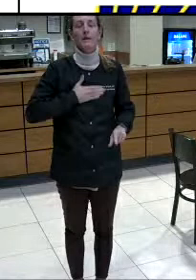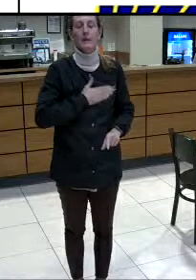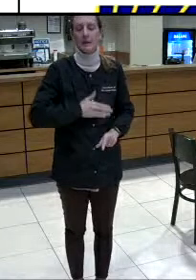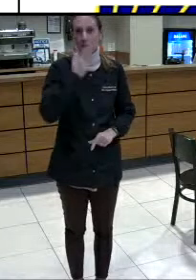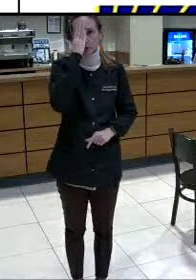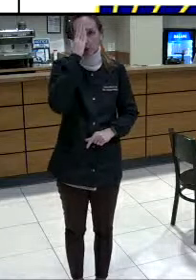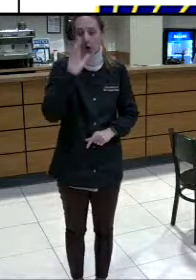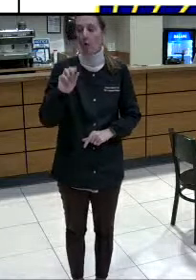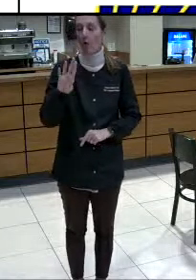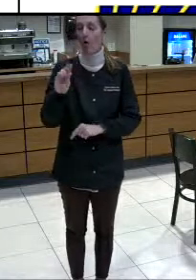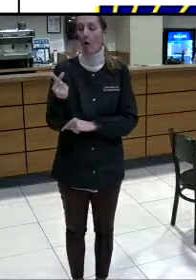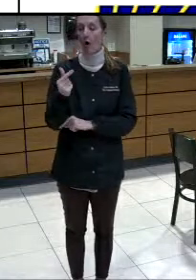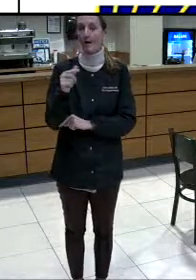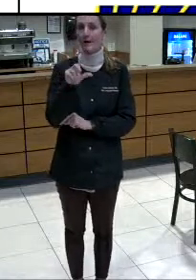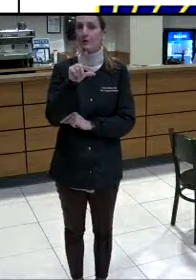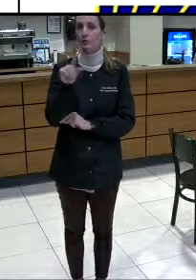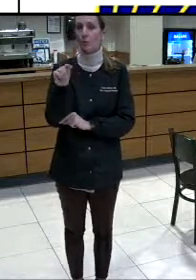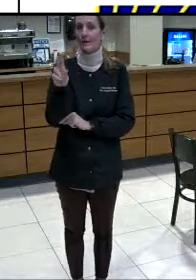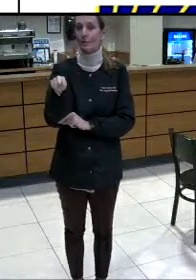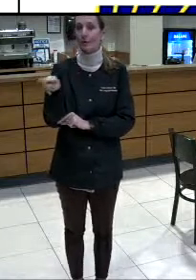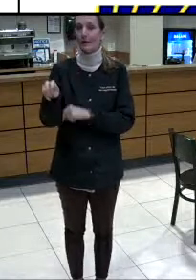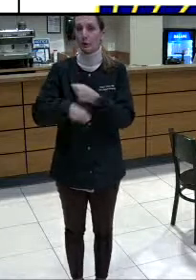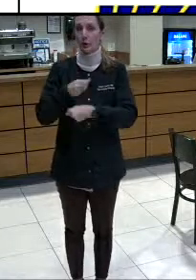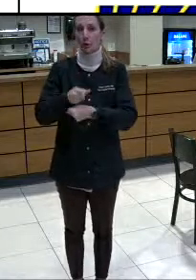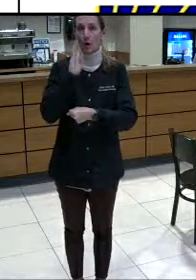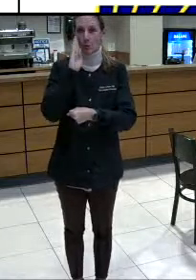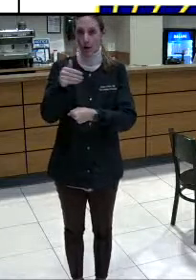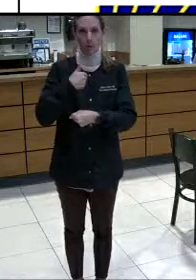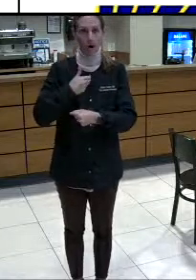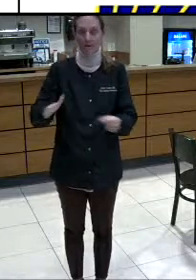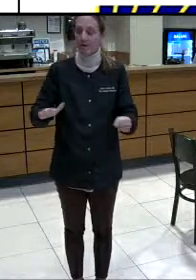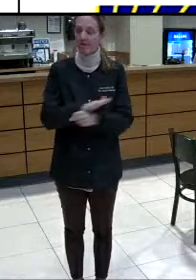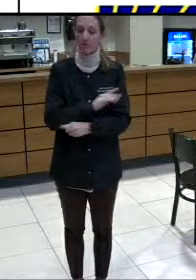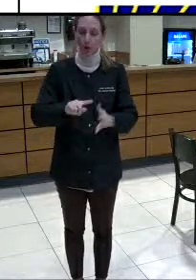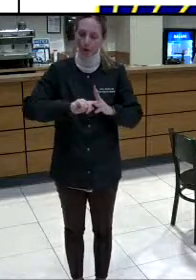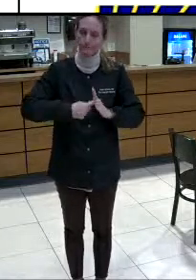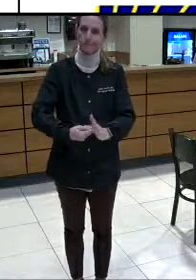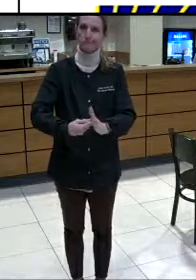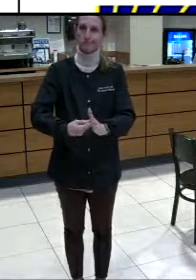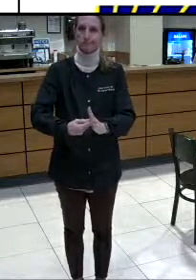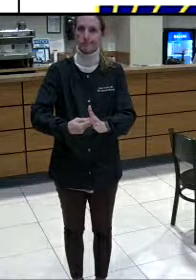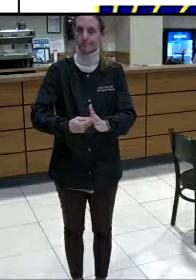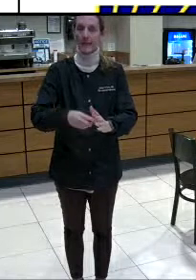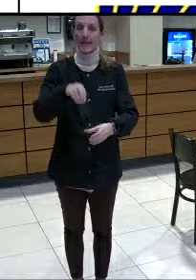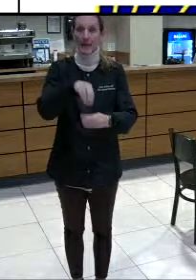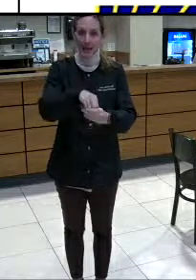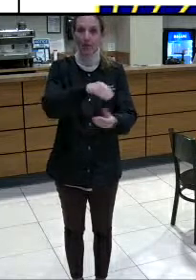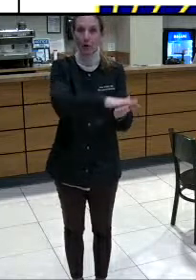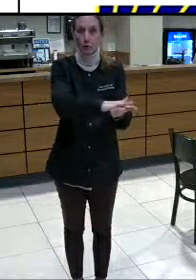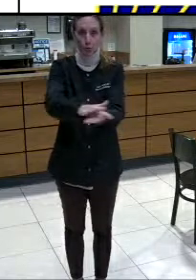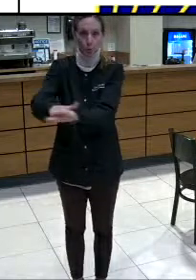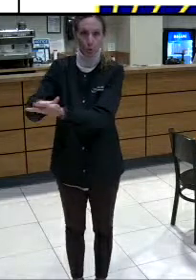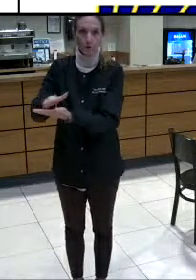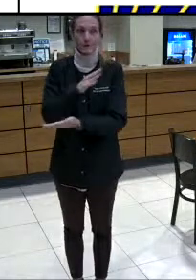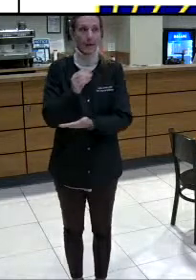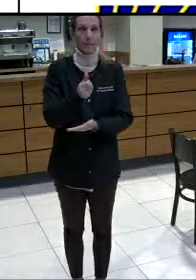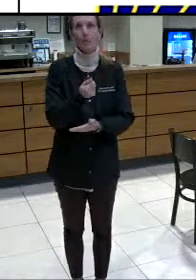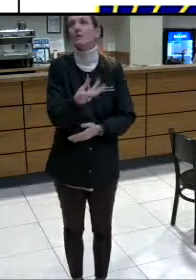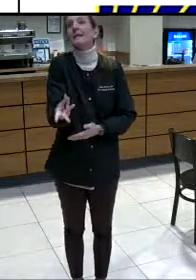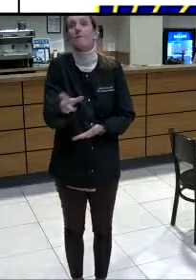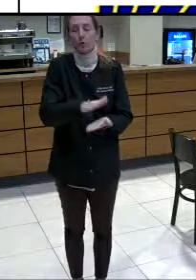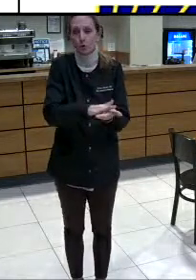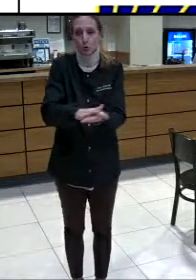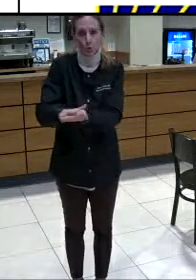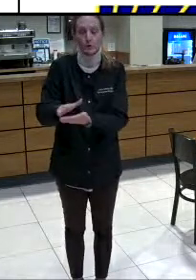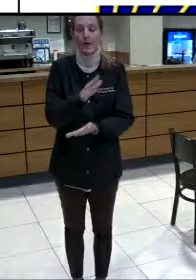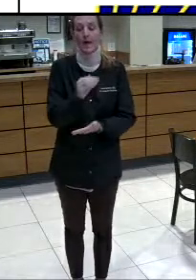by August 2022, we are looking to have this fully implemented into the school, into several schools.